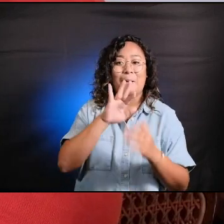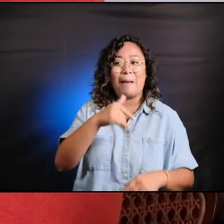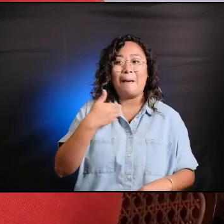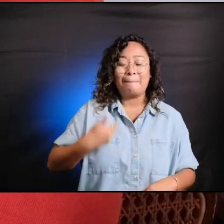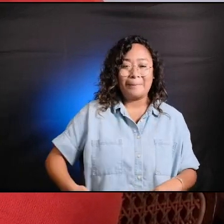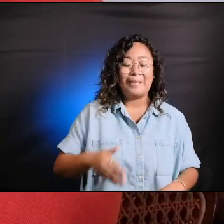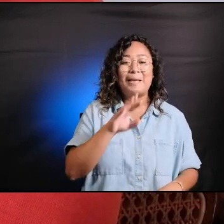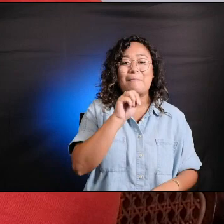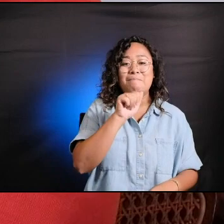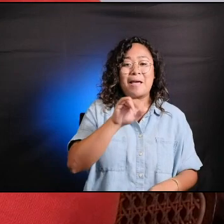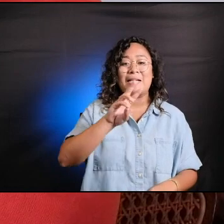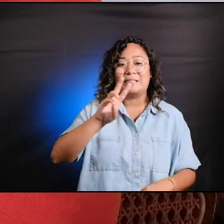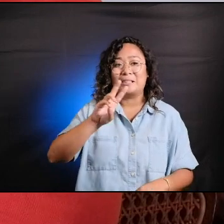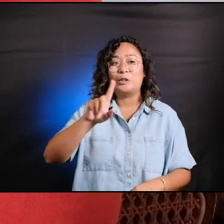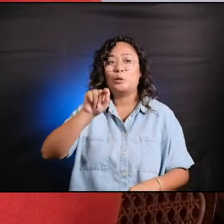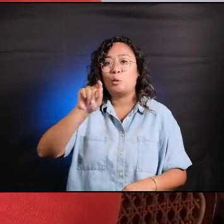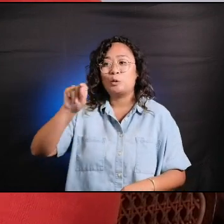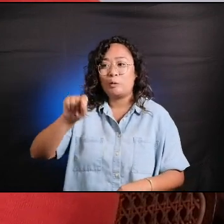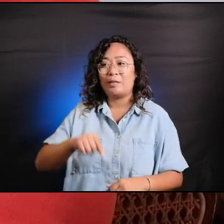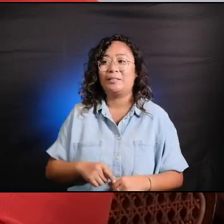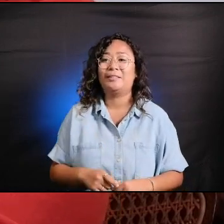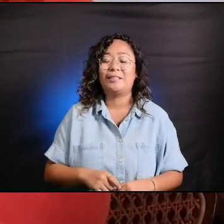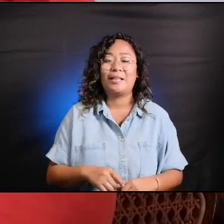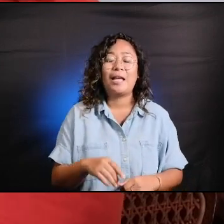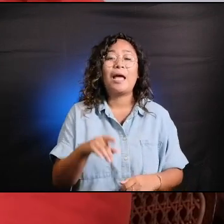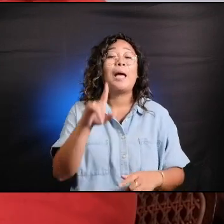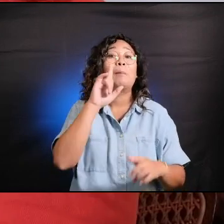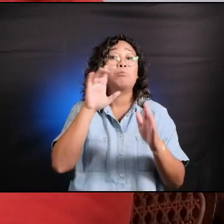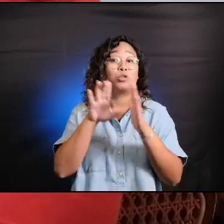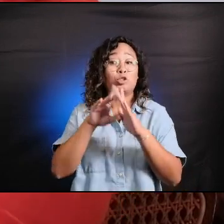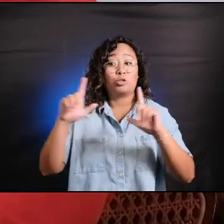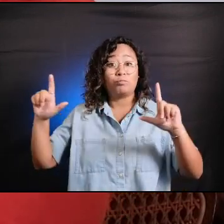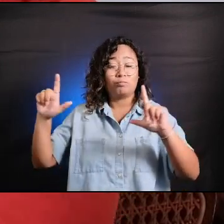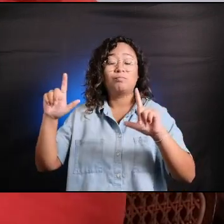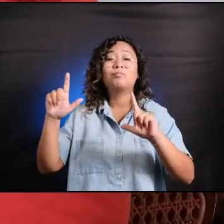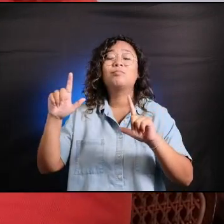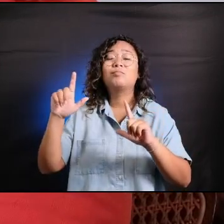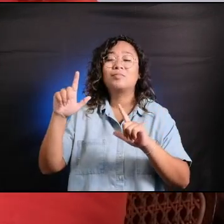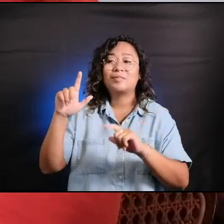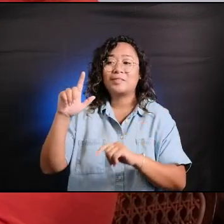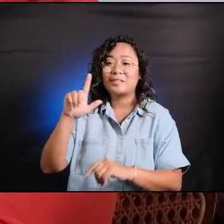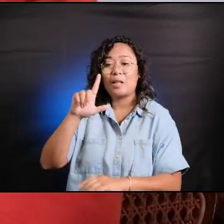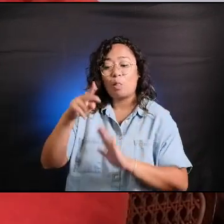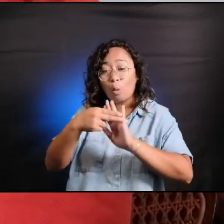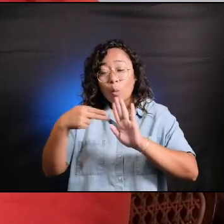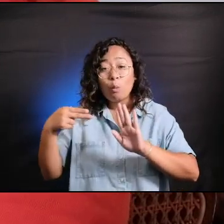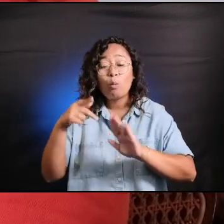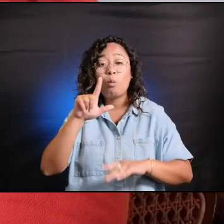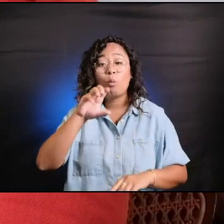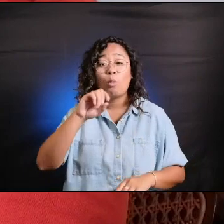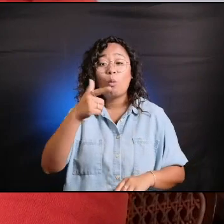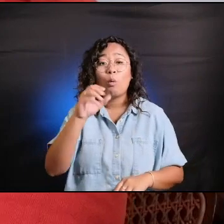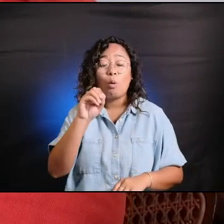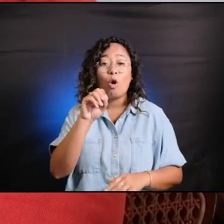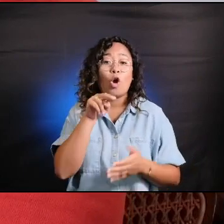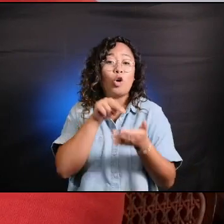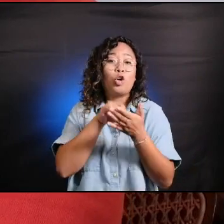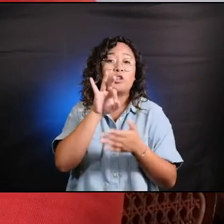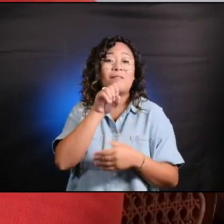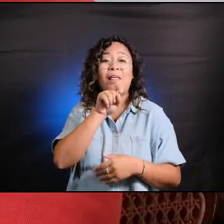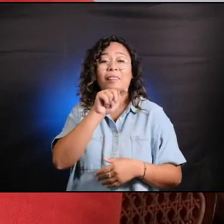May 6, 2020. And her picture is there along with our VISNA logo and the logo for Nurse of the